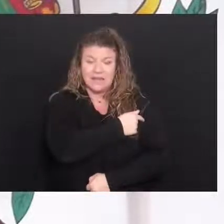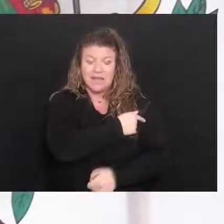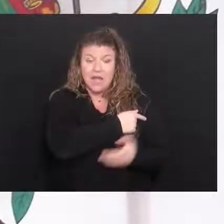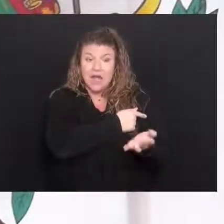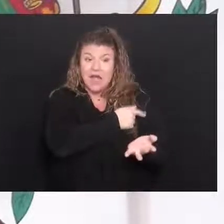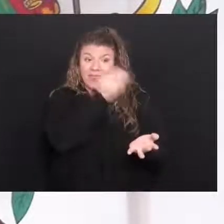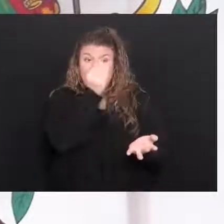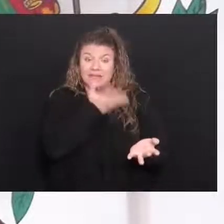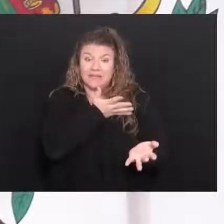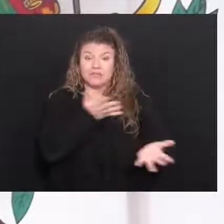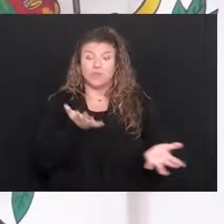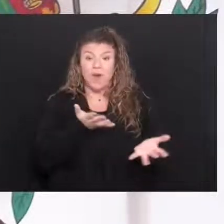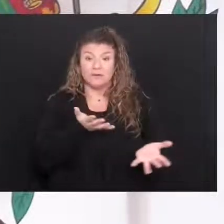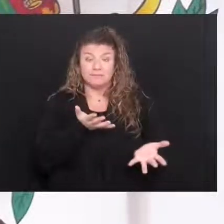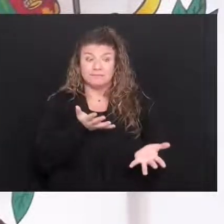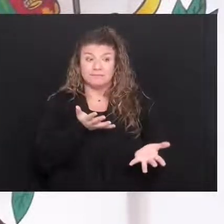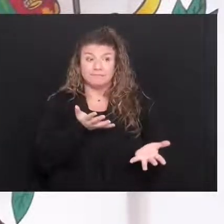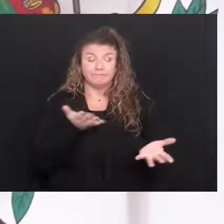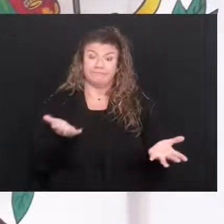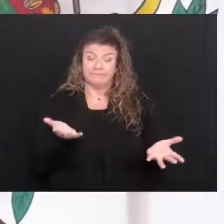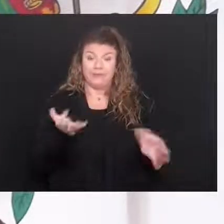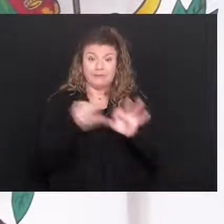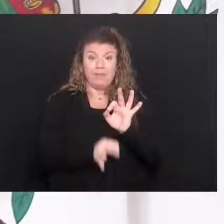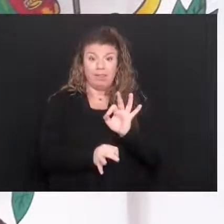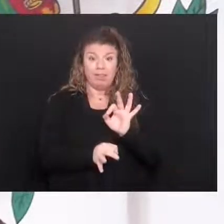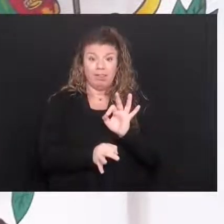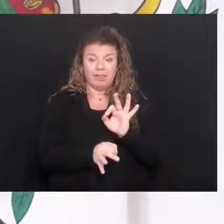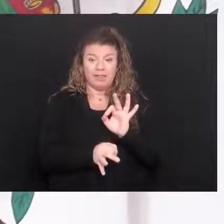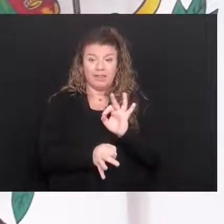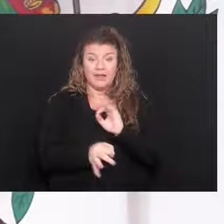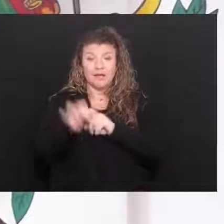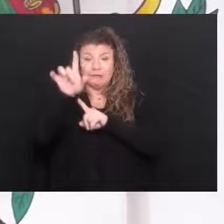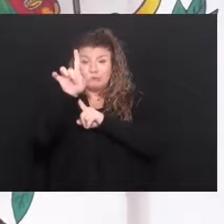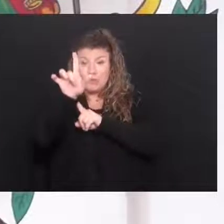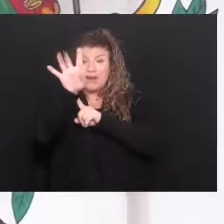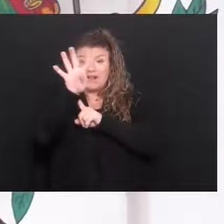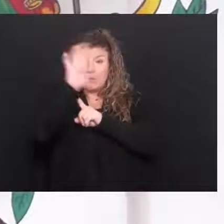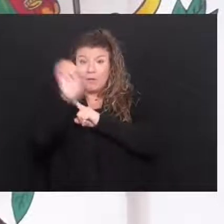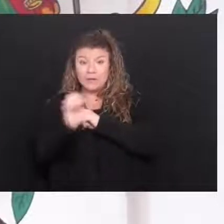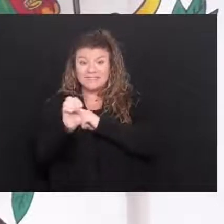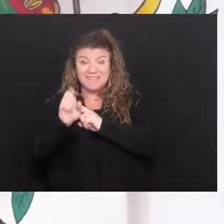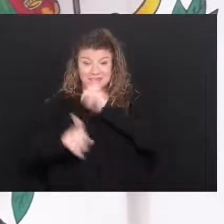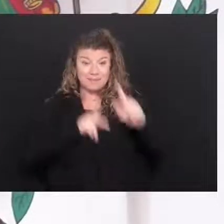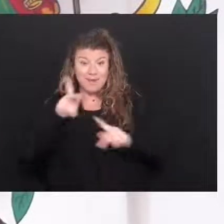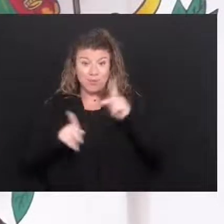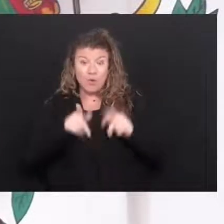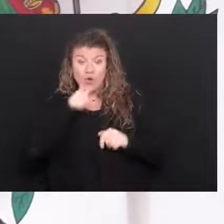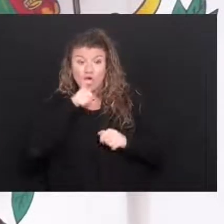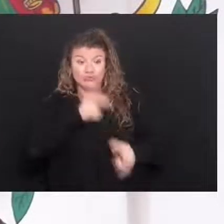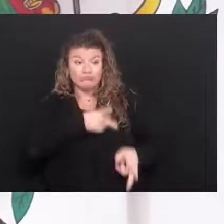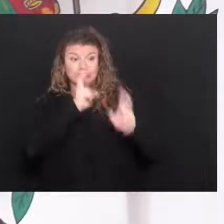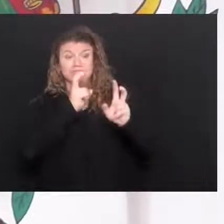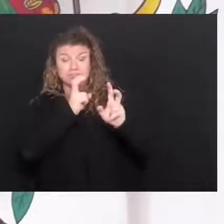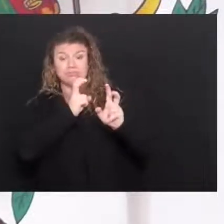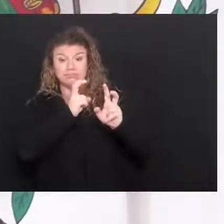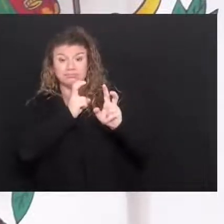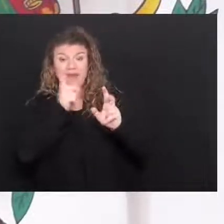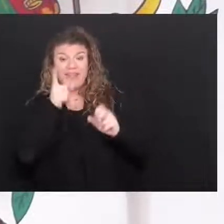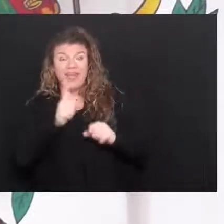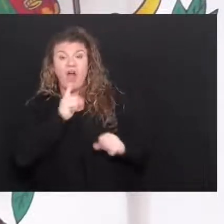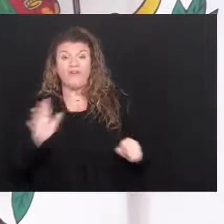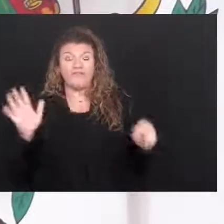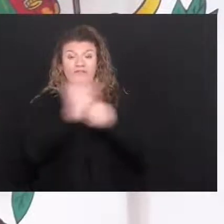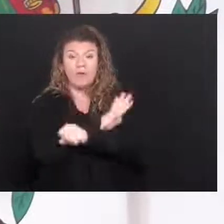us? I mean, it tells us really easy that there's 24% of those people that are hospitalized that are